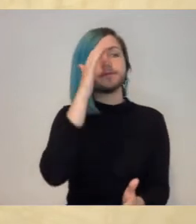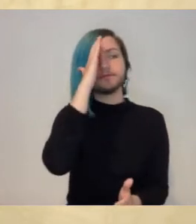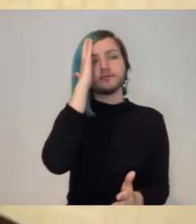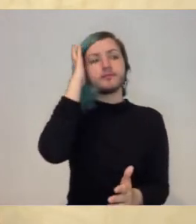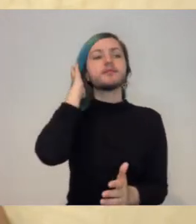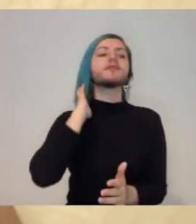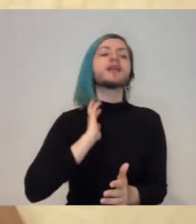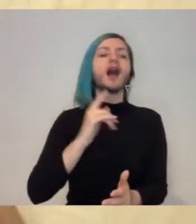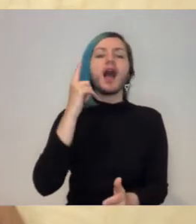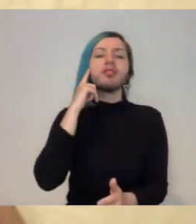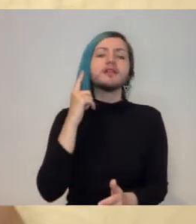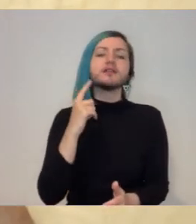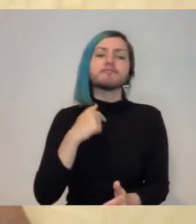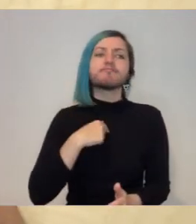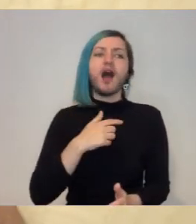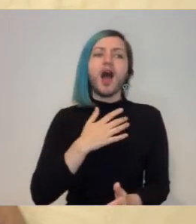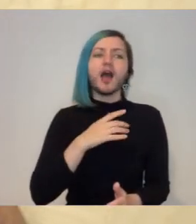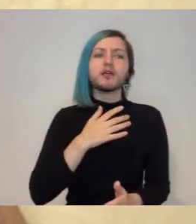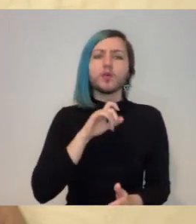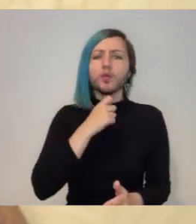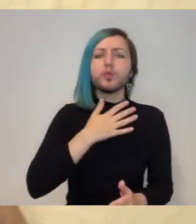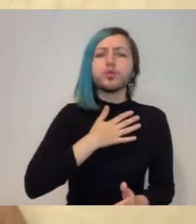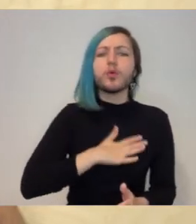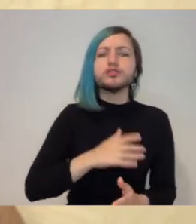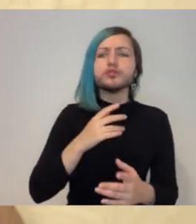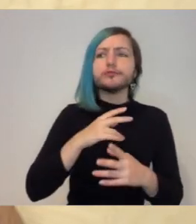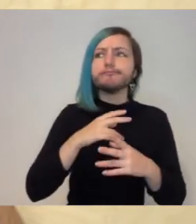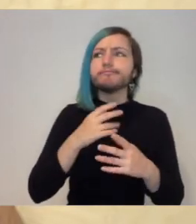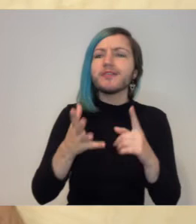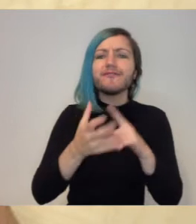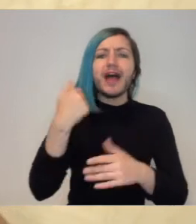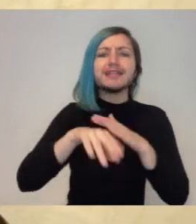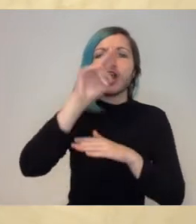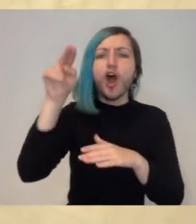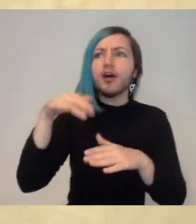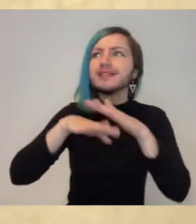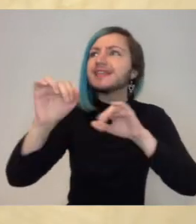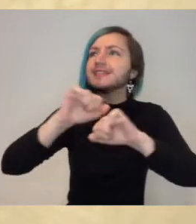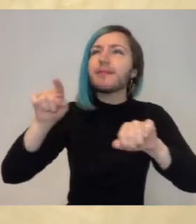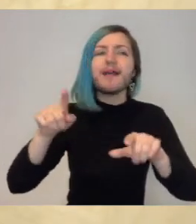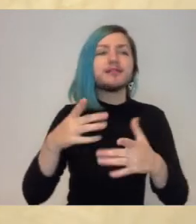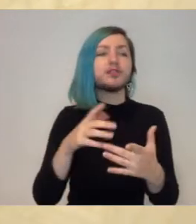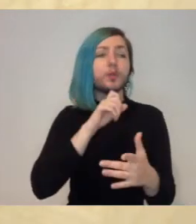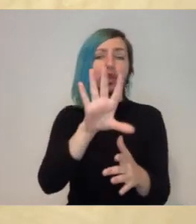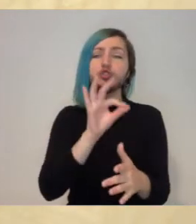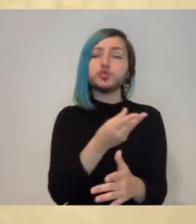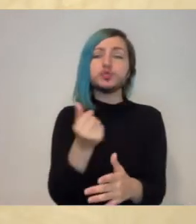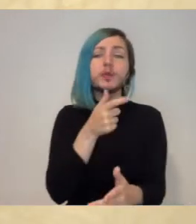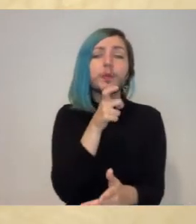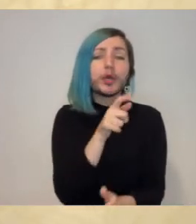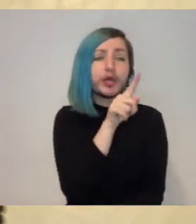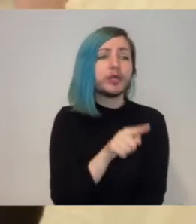are things that I might want to look for in an artwork that I might be putting in a space. So what we're going to do is we're going to choose some of these